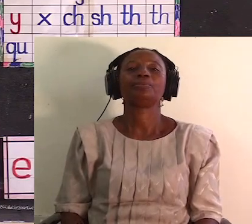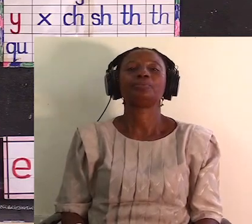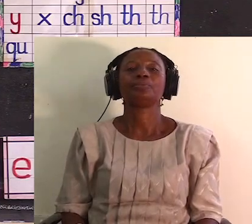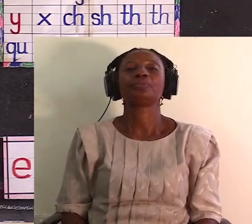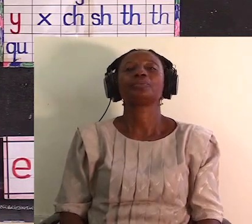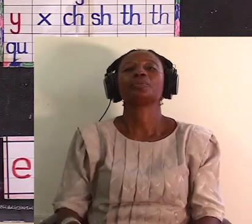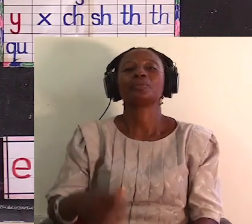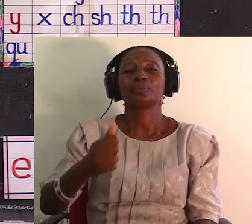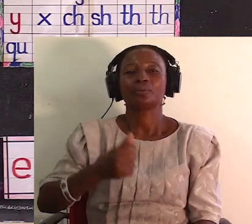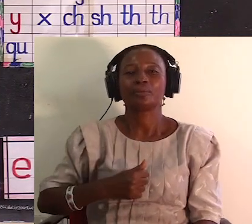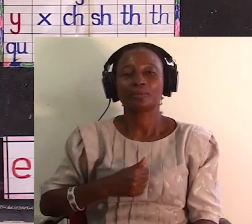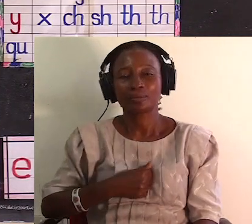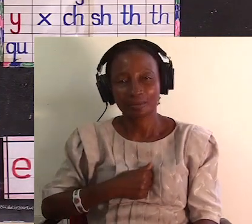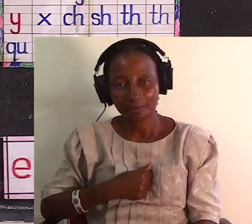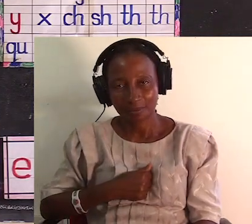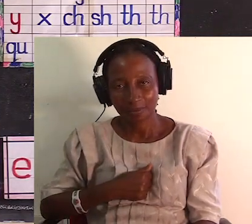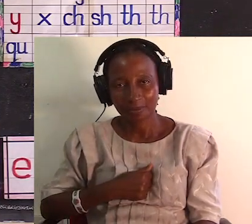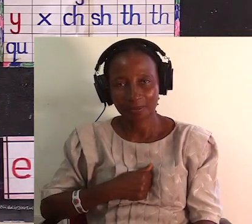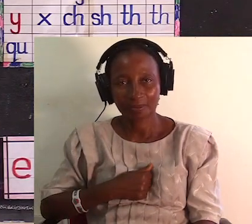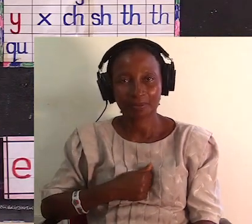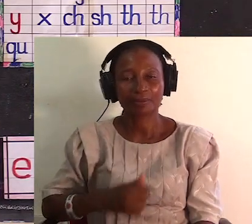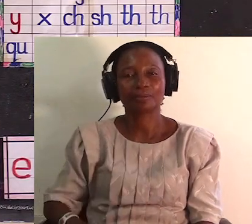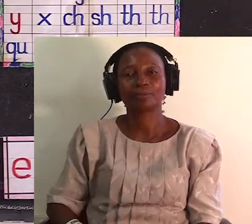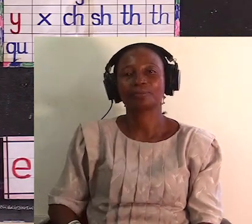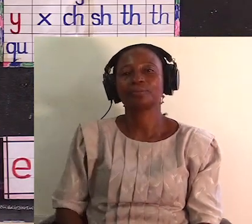1, 2, 3.